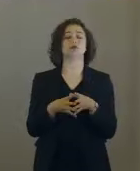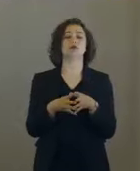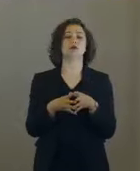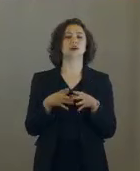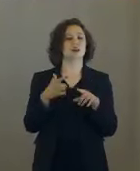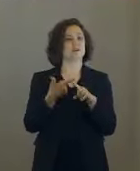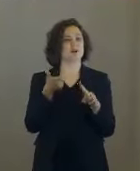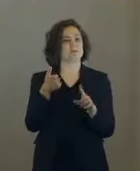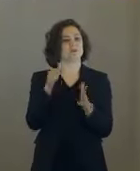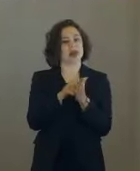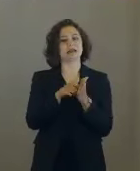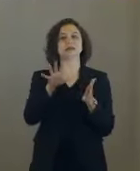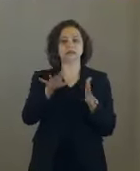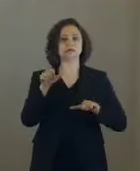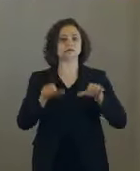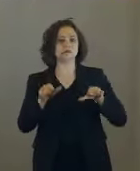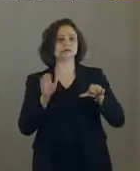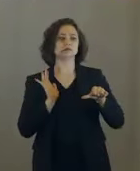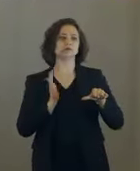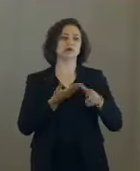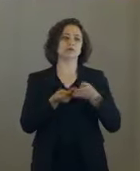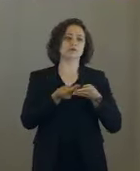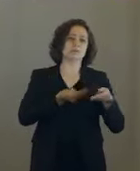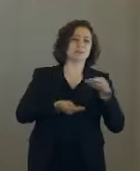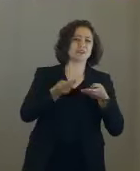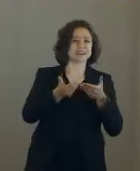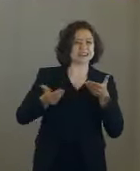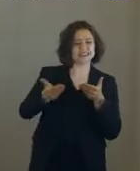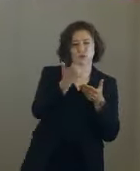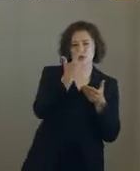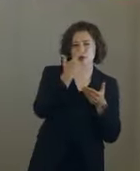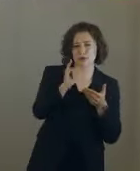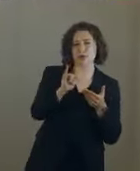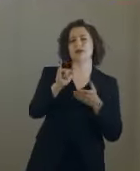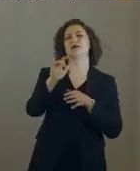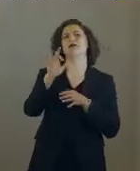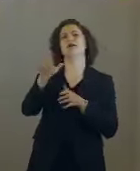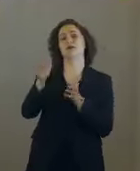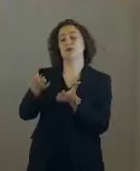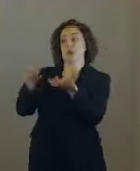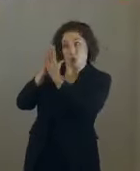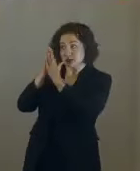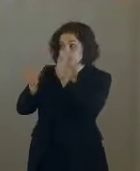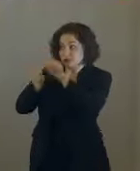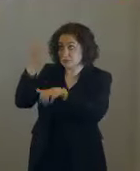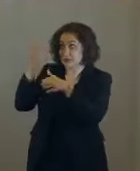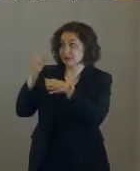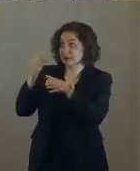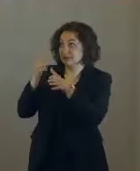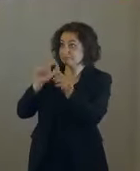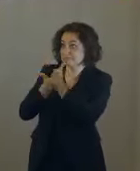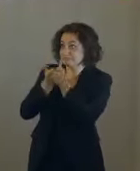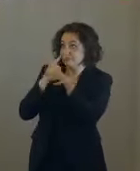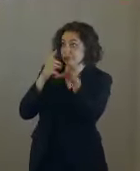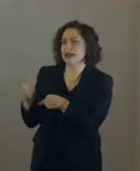the uncertainty of our budget and even that request that we submit that plan, we've imposed a